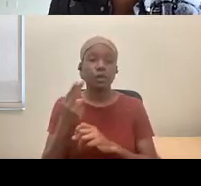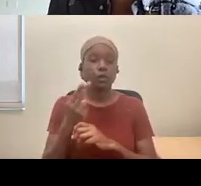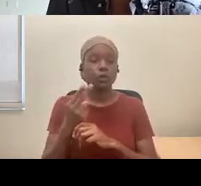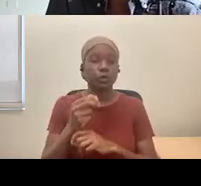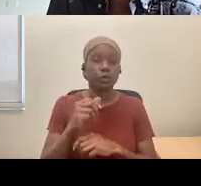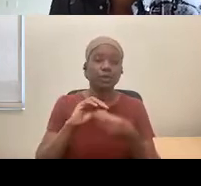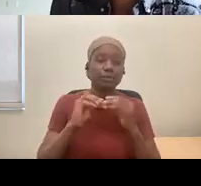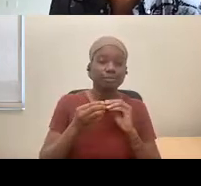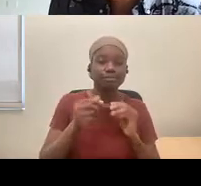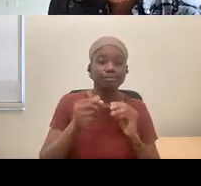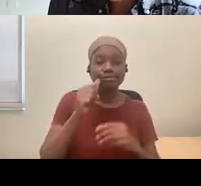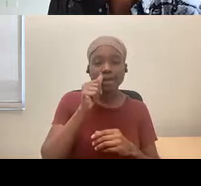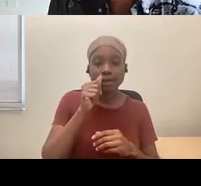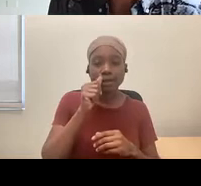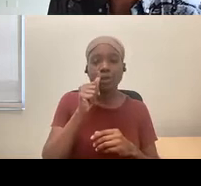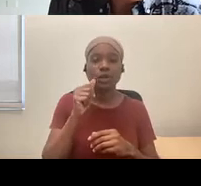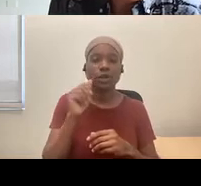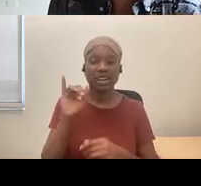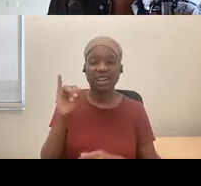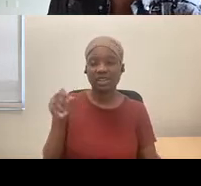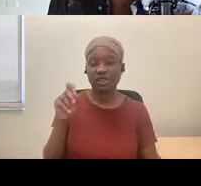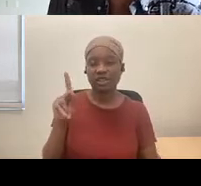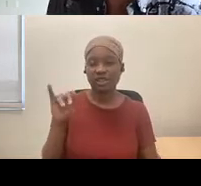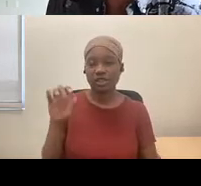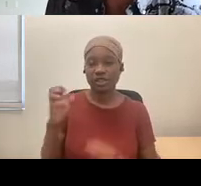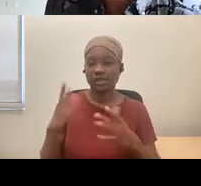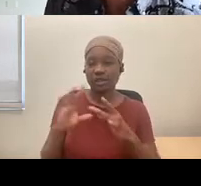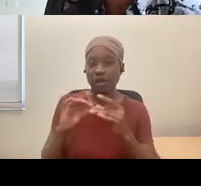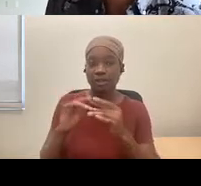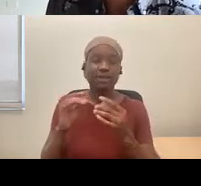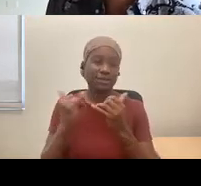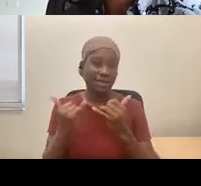too. So here's some instructions about how to turn them off.